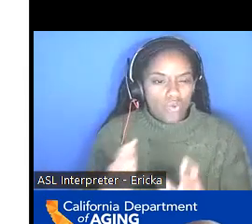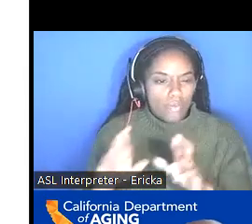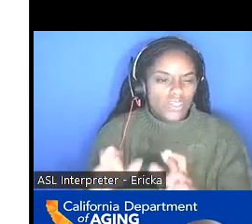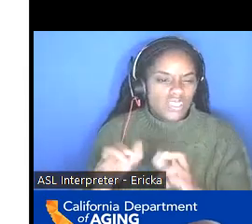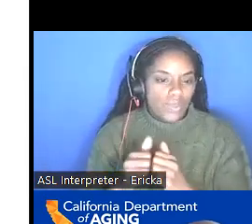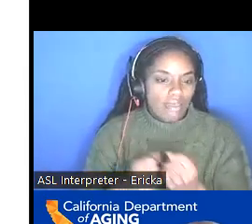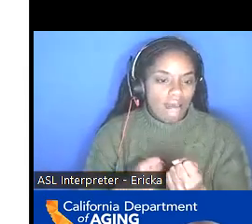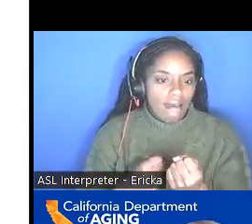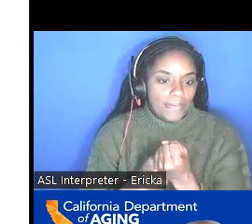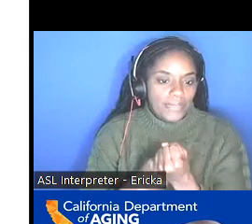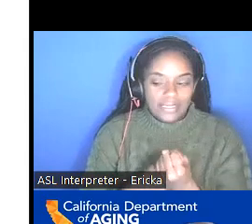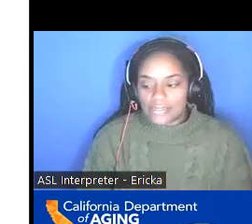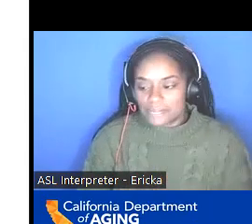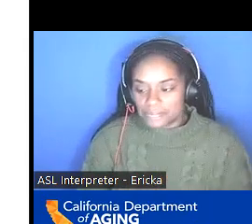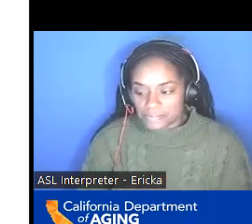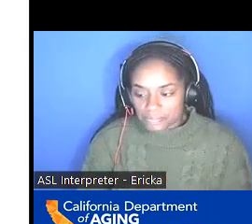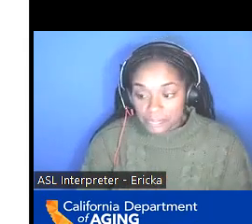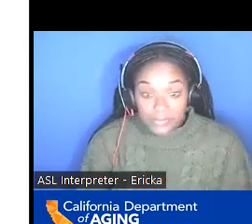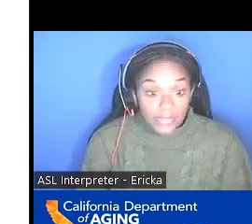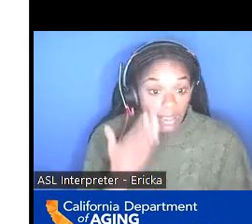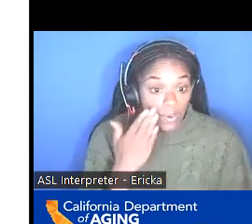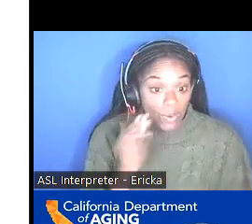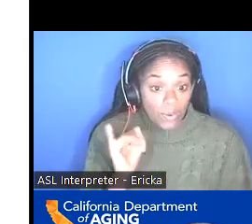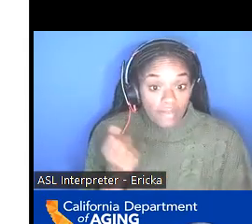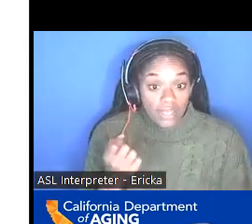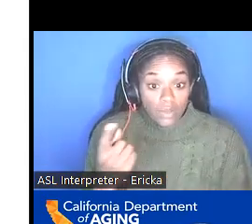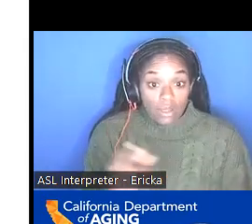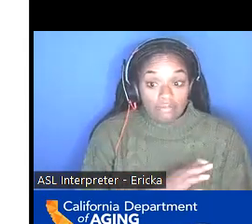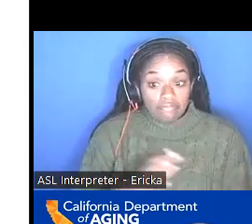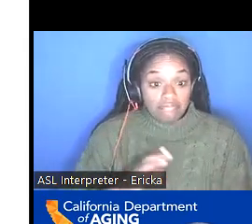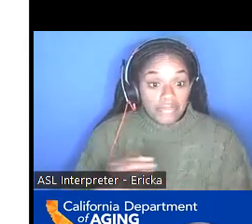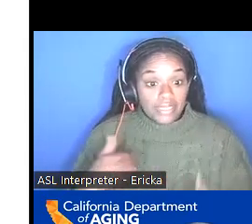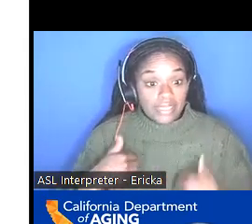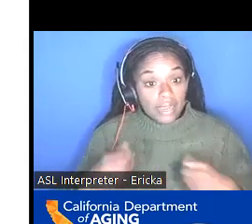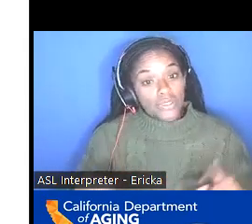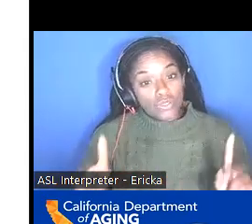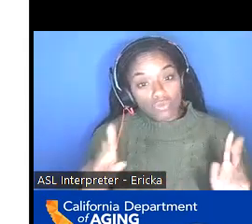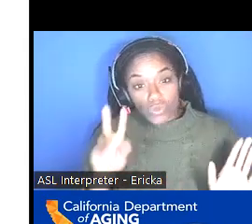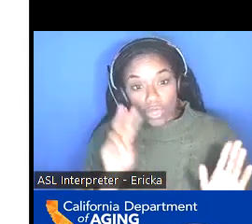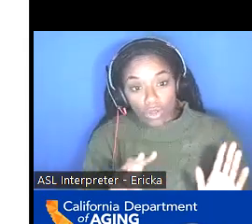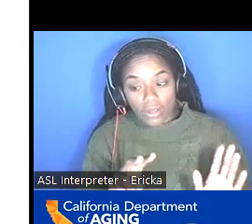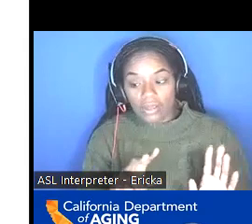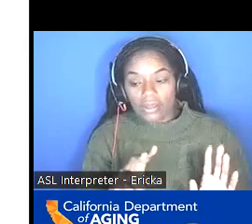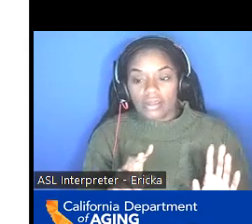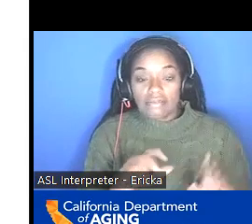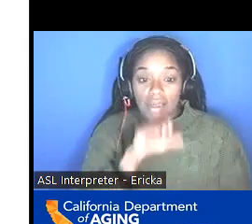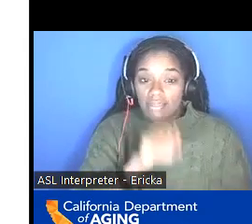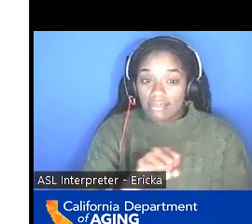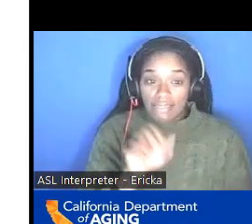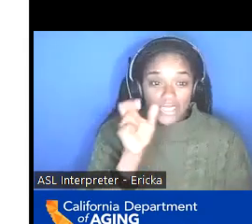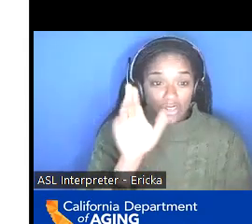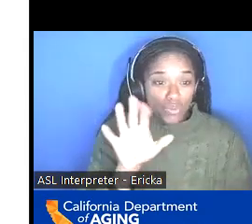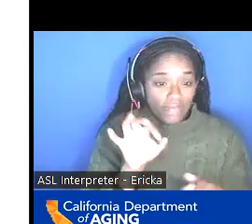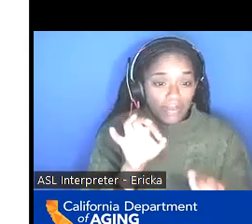updates. I don't know if anyone on the committee has had a chance to check it out yet. Love to hear your feedback.